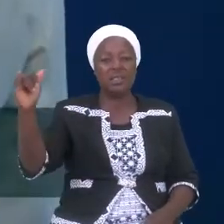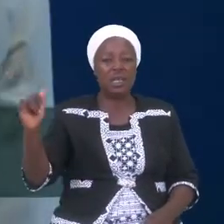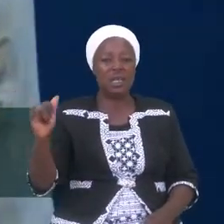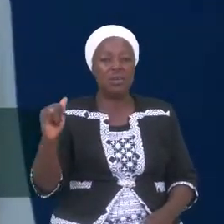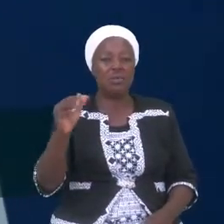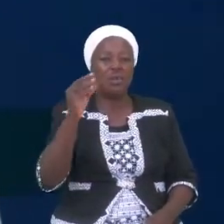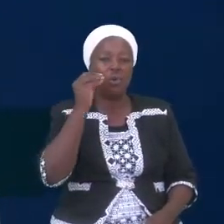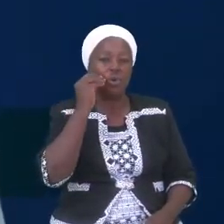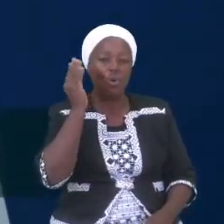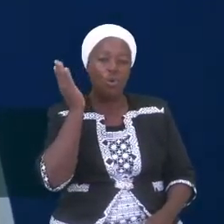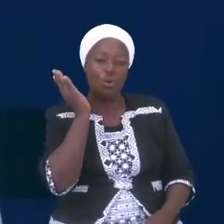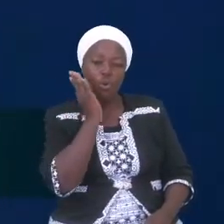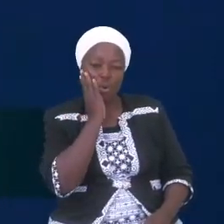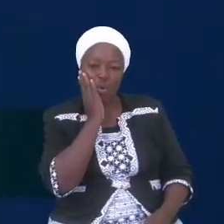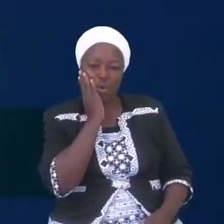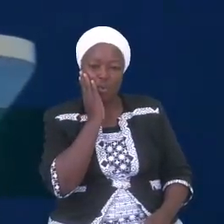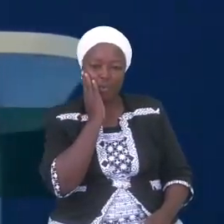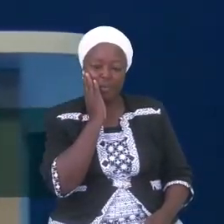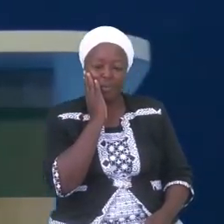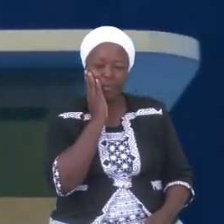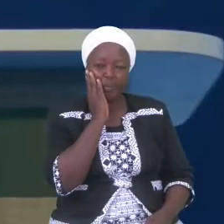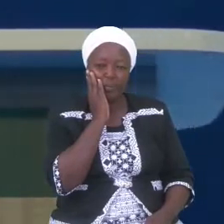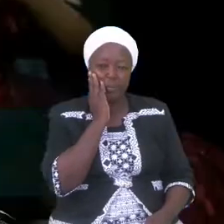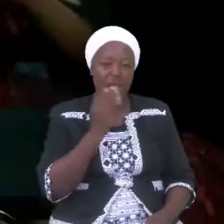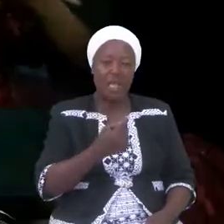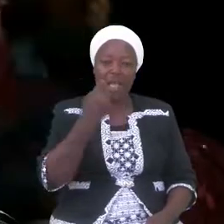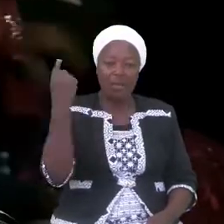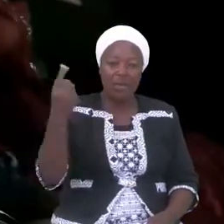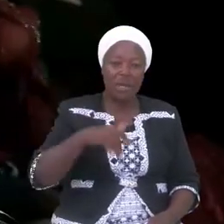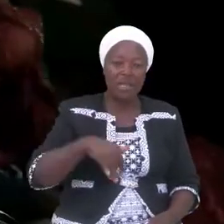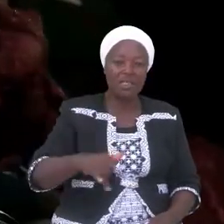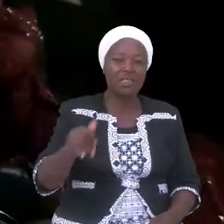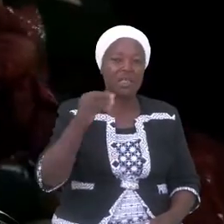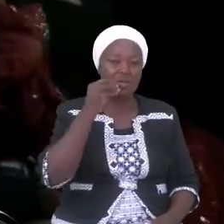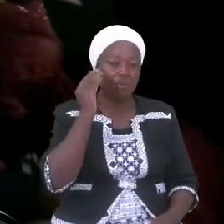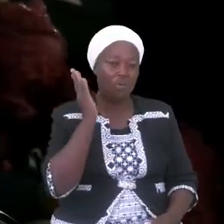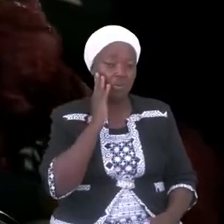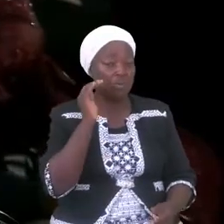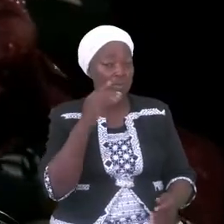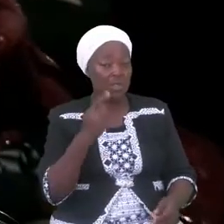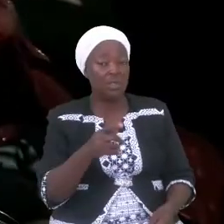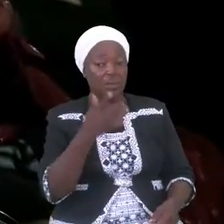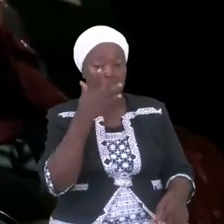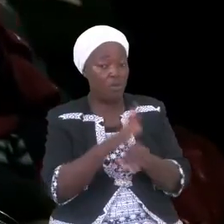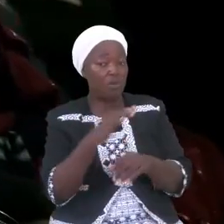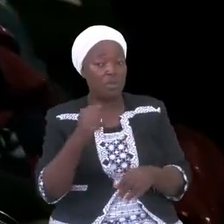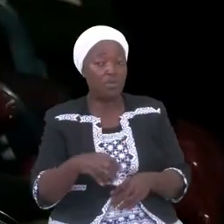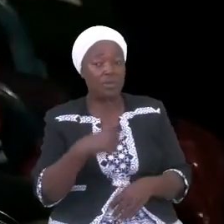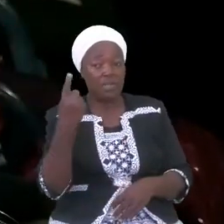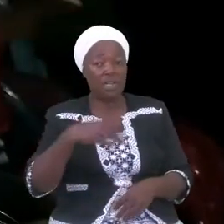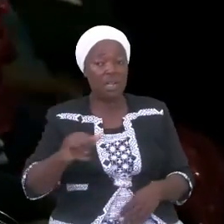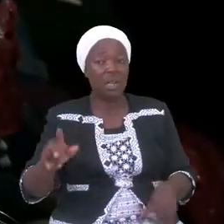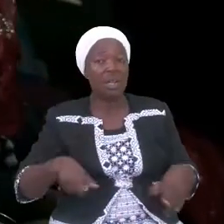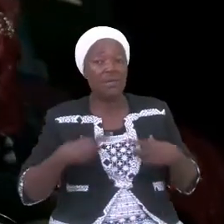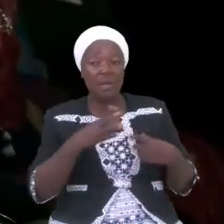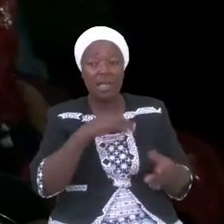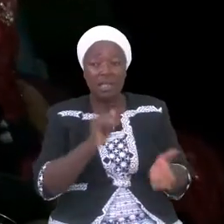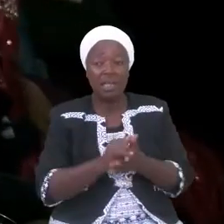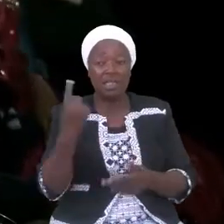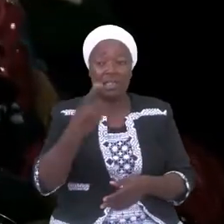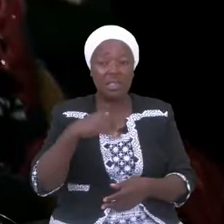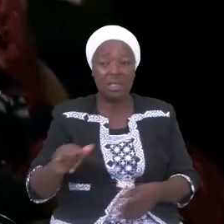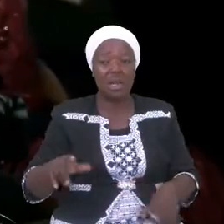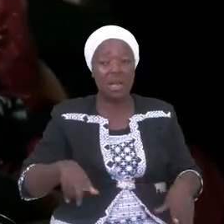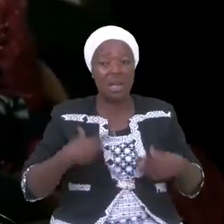habitation. Everlasting habitation. We have the promise of eternal life. And that eternal